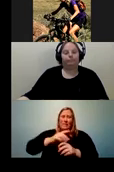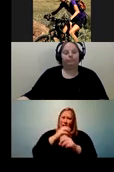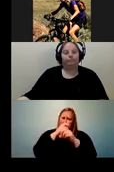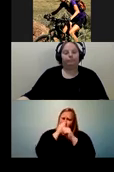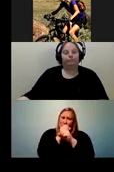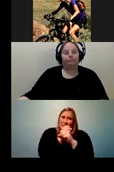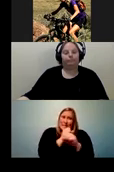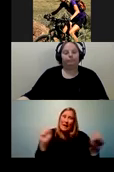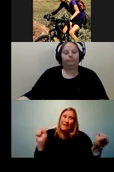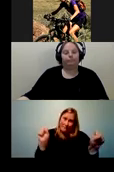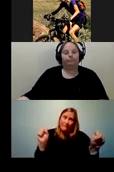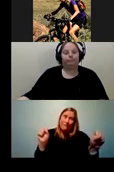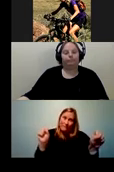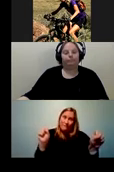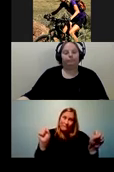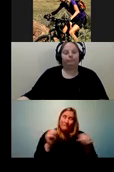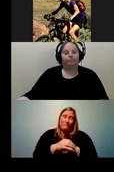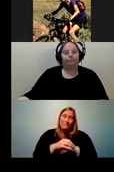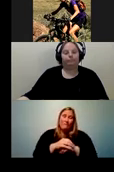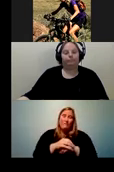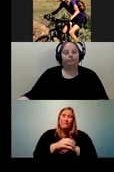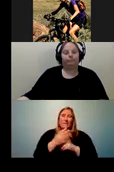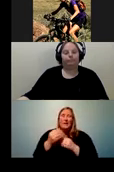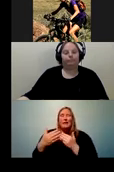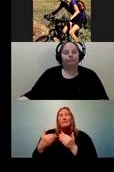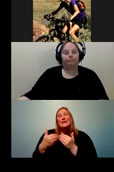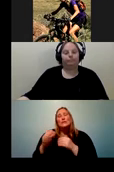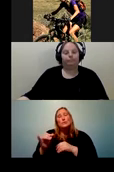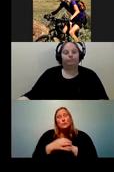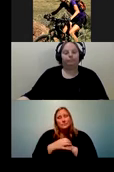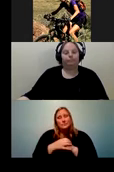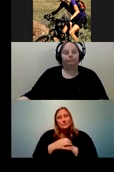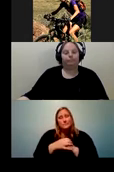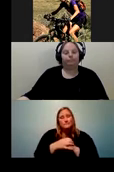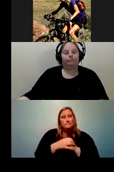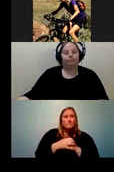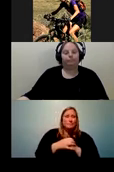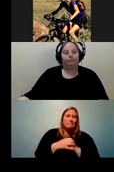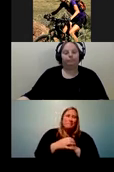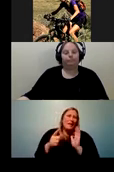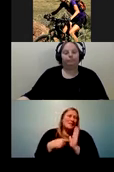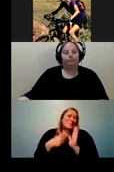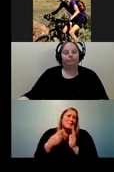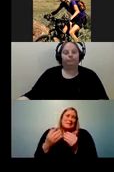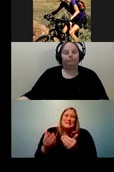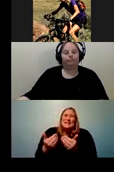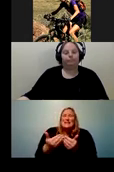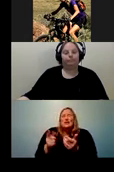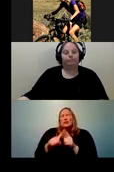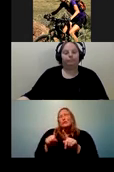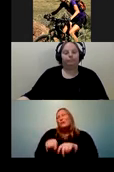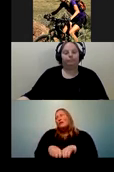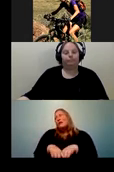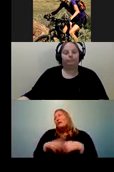safe. And convenience. Convenience is, sometimes it's just easier to breach